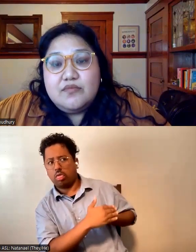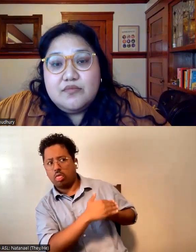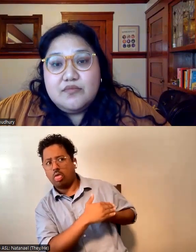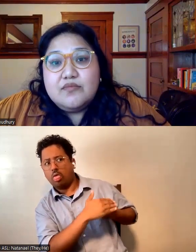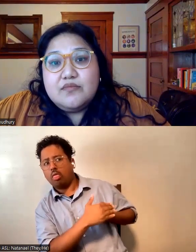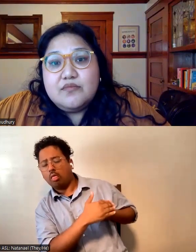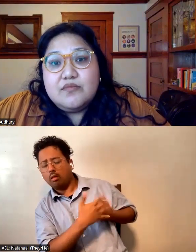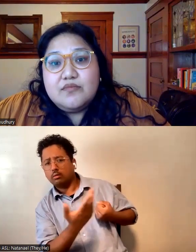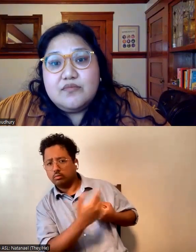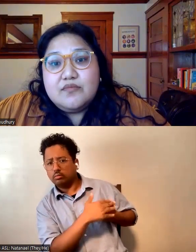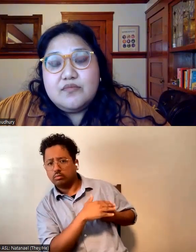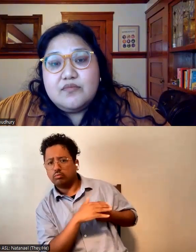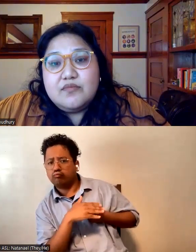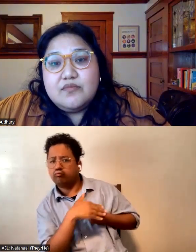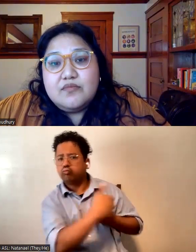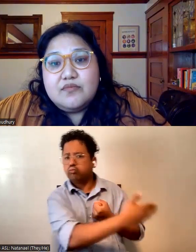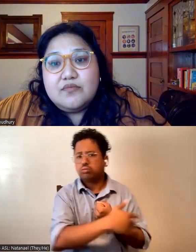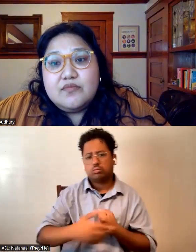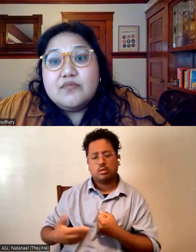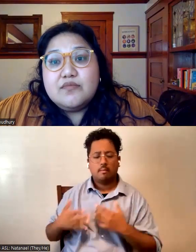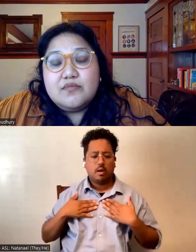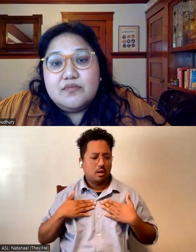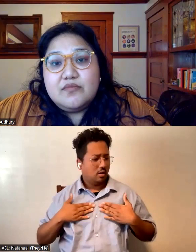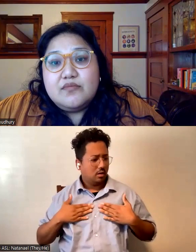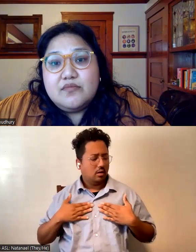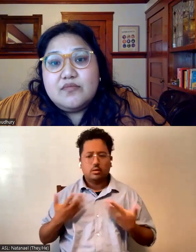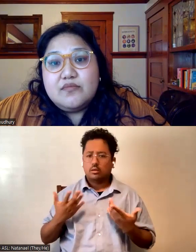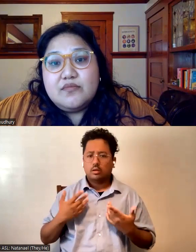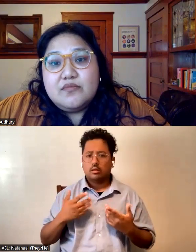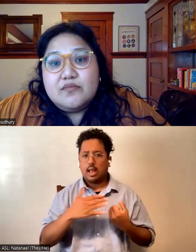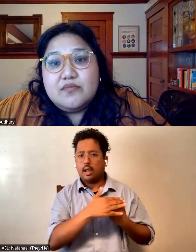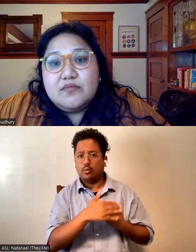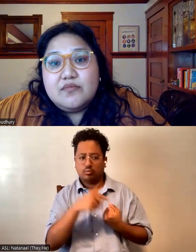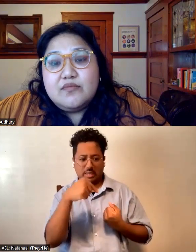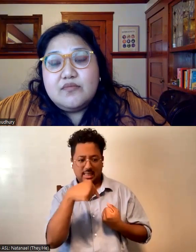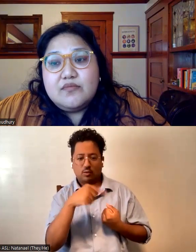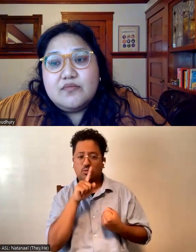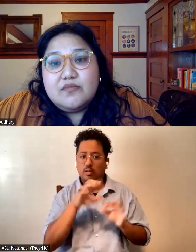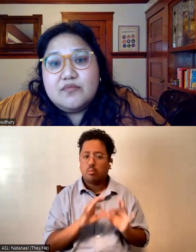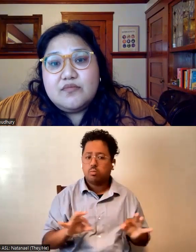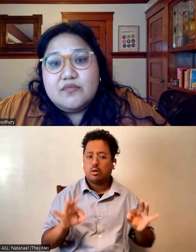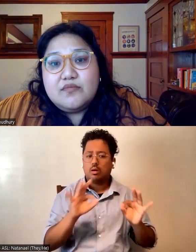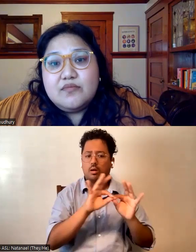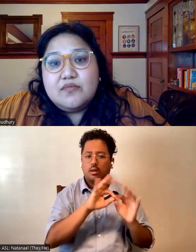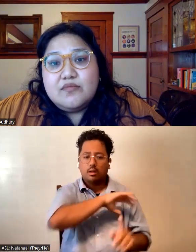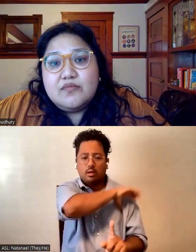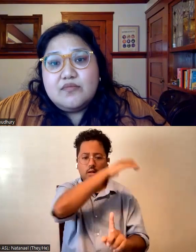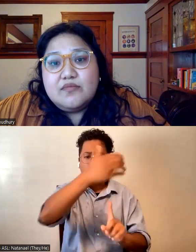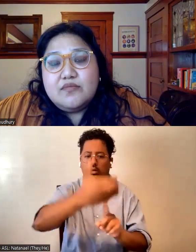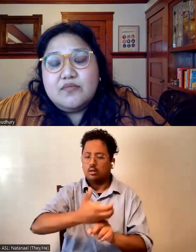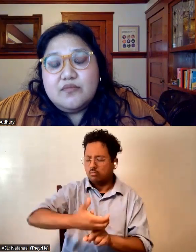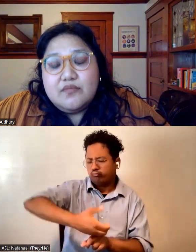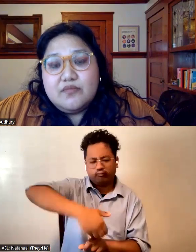body, pleasure was like this incredible, important way to feel embodied, to reclaim my body, to